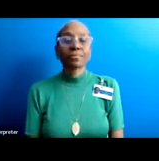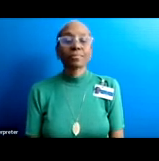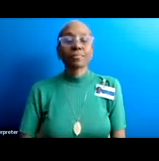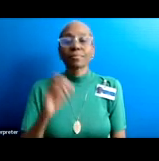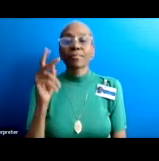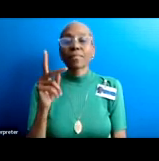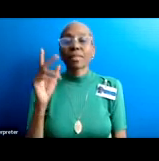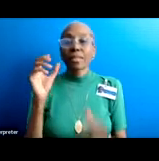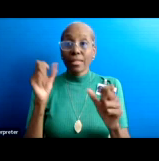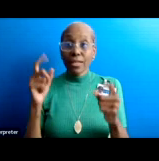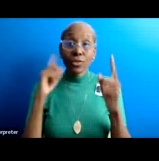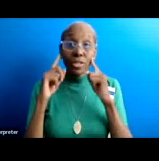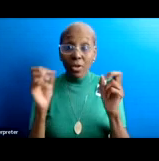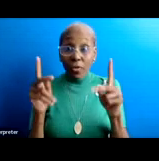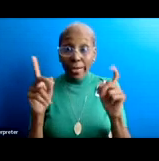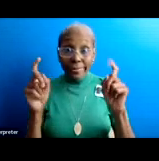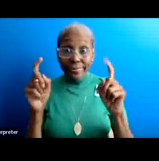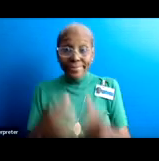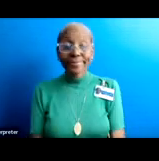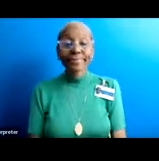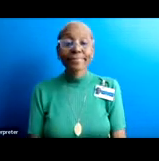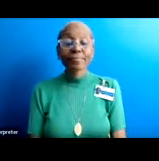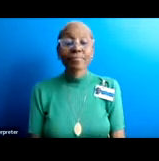Okay, can you all hear me all right?